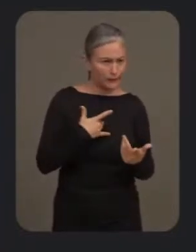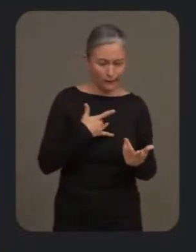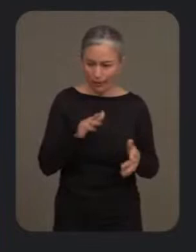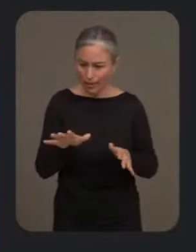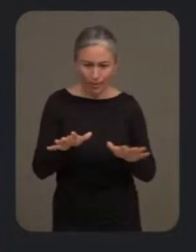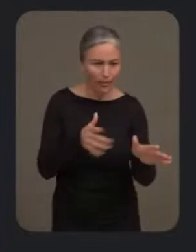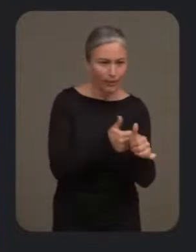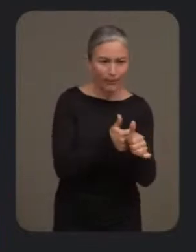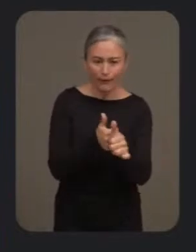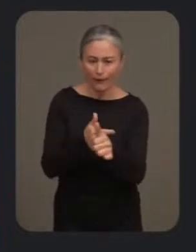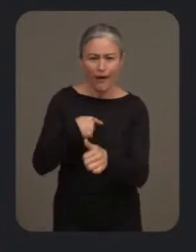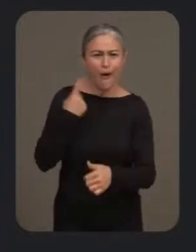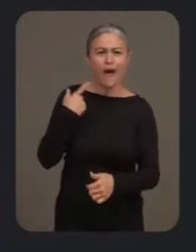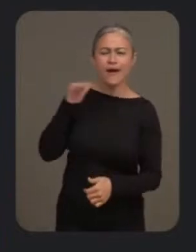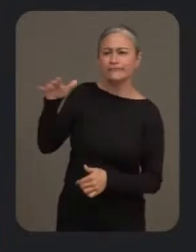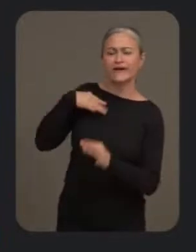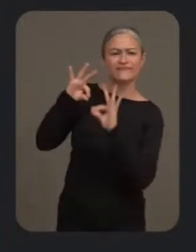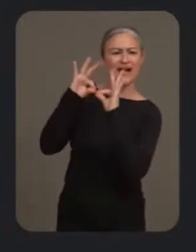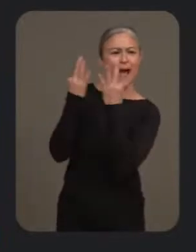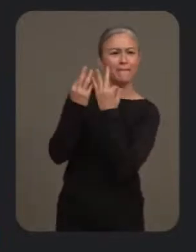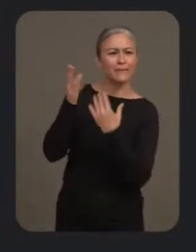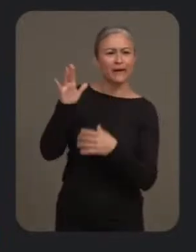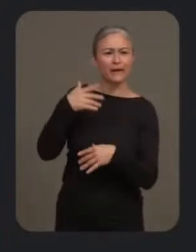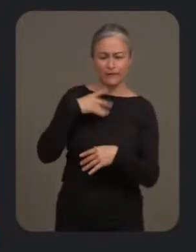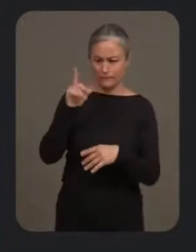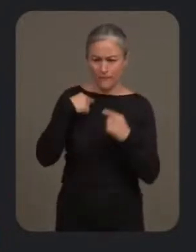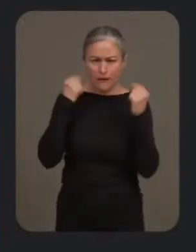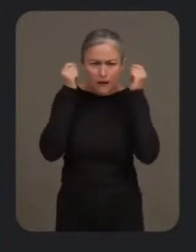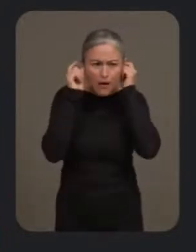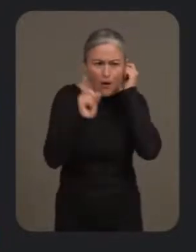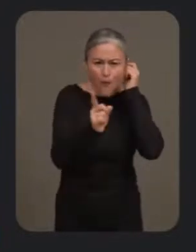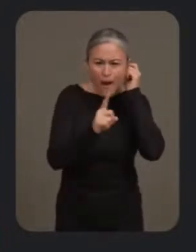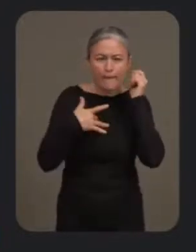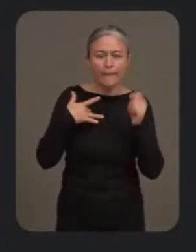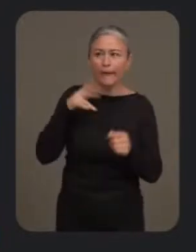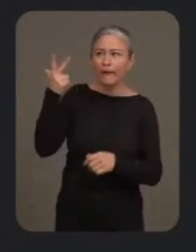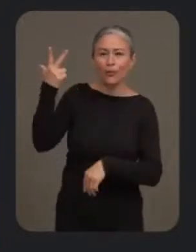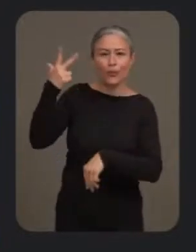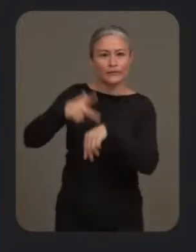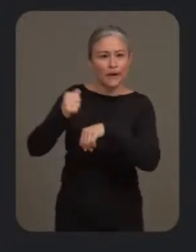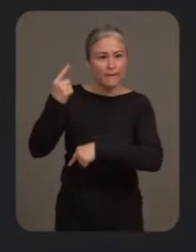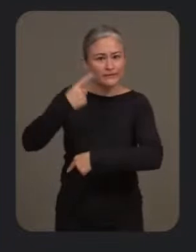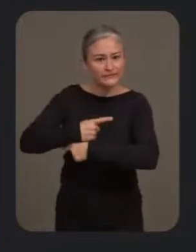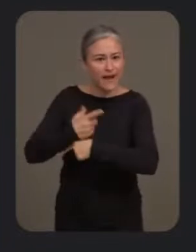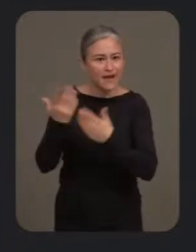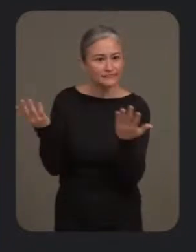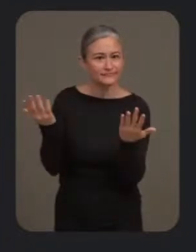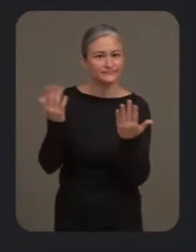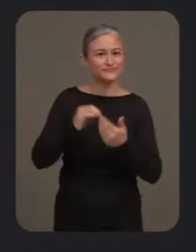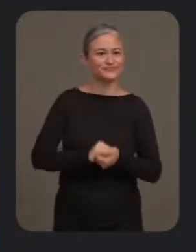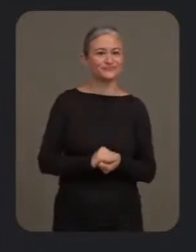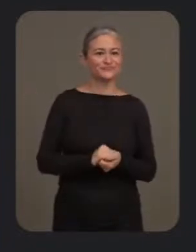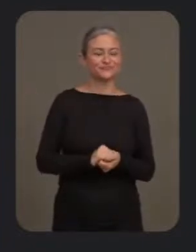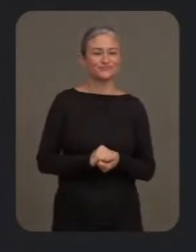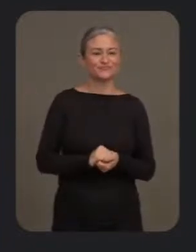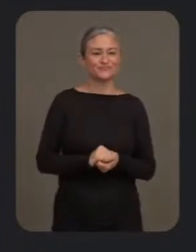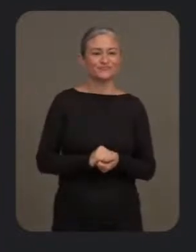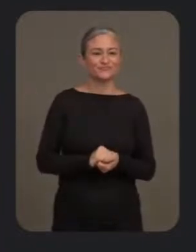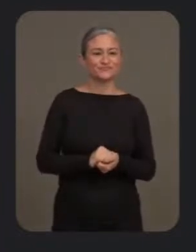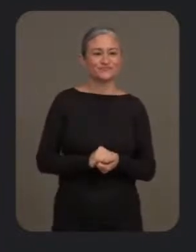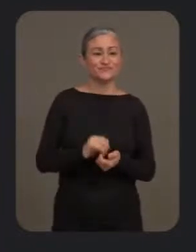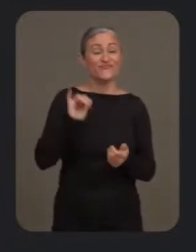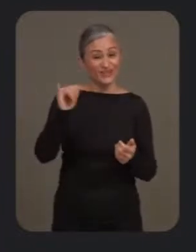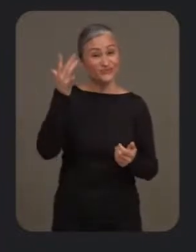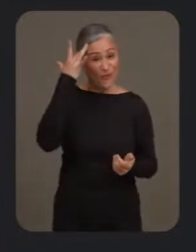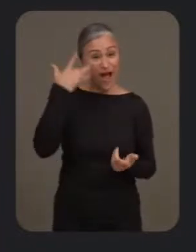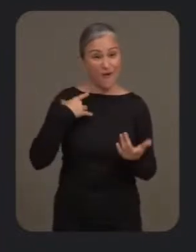stuff. Just ask my family. I misplace my earbuds at least 3 times a day, which